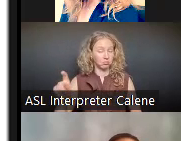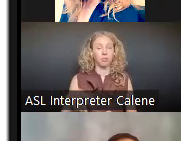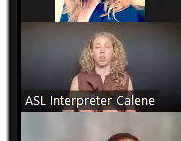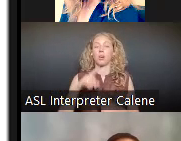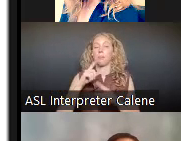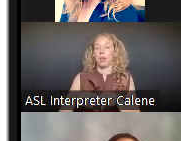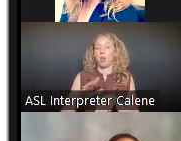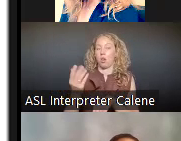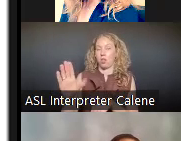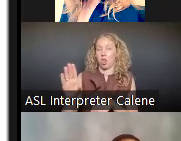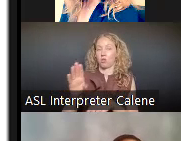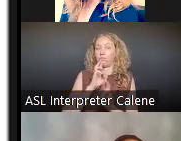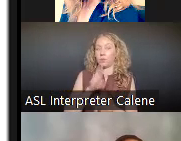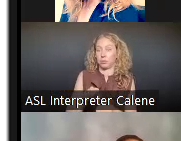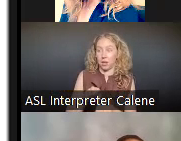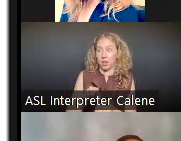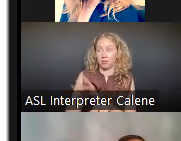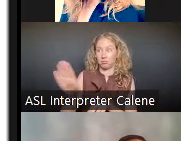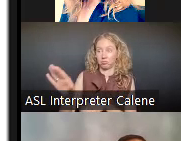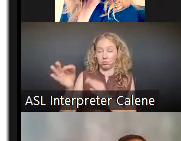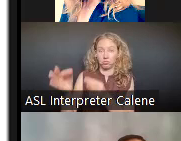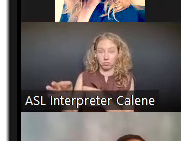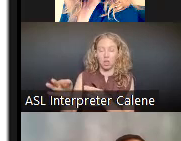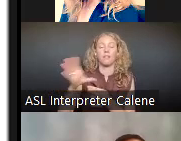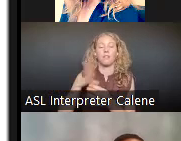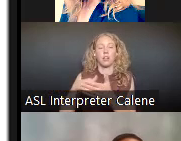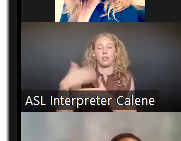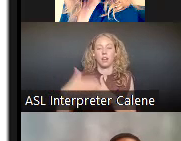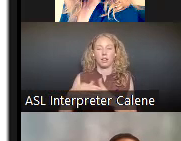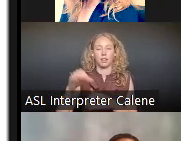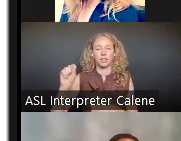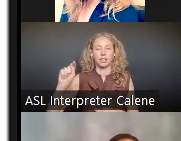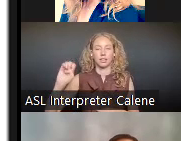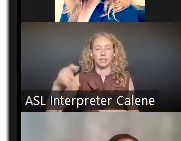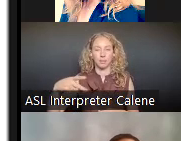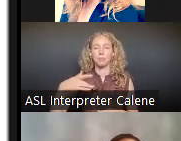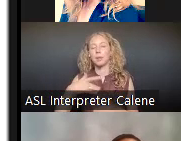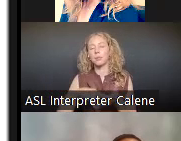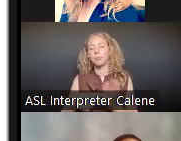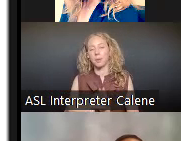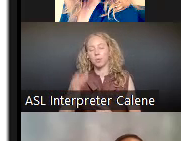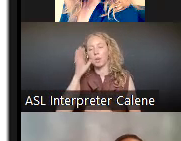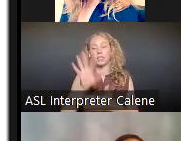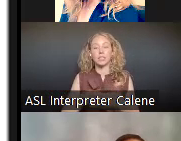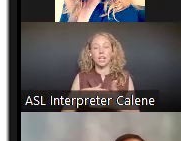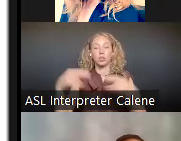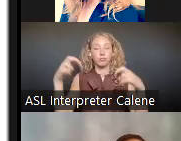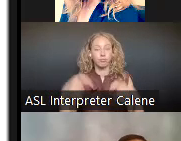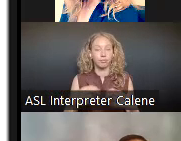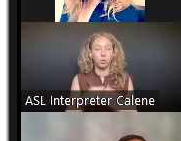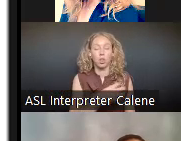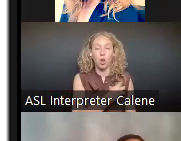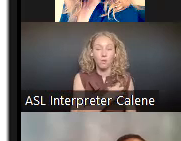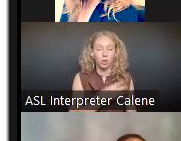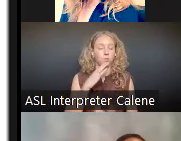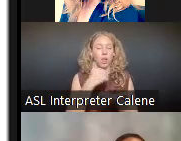the outcome, will determine the next step, which is oftentimes either scheduling a meeting with law enforcement or assisting with